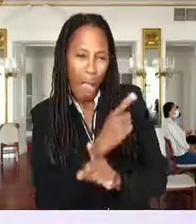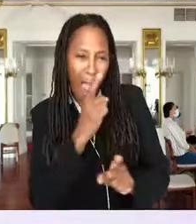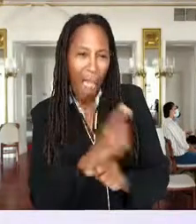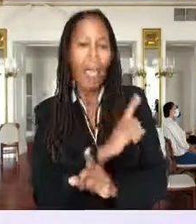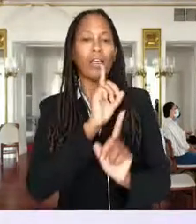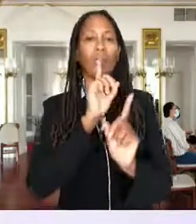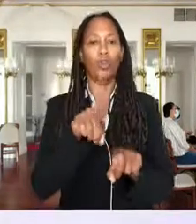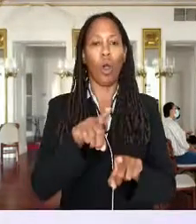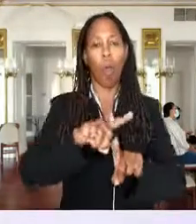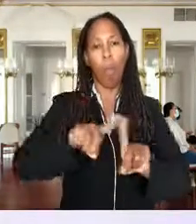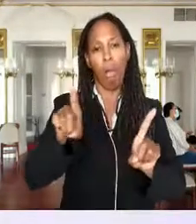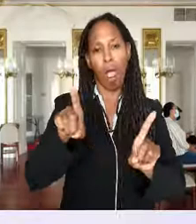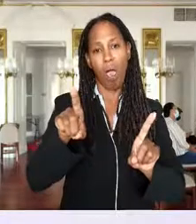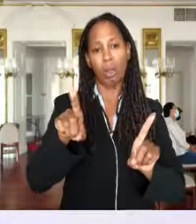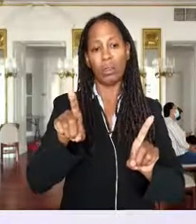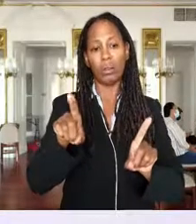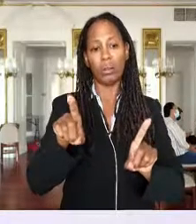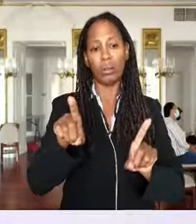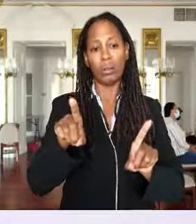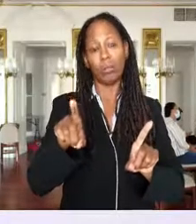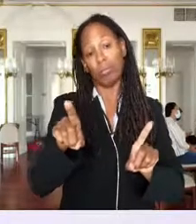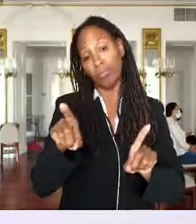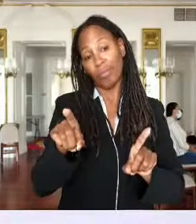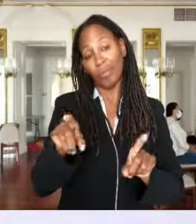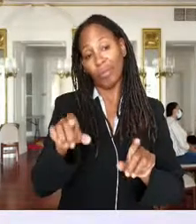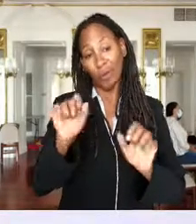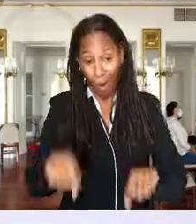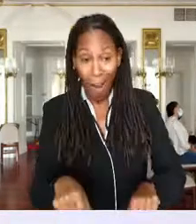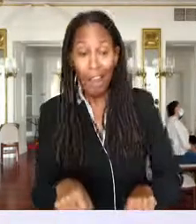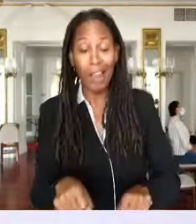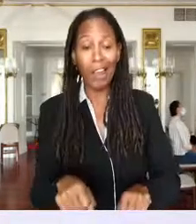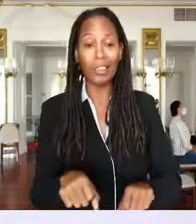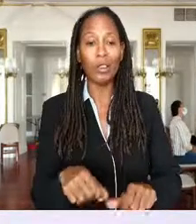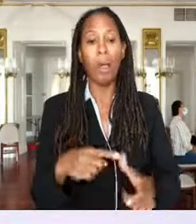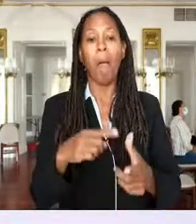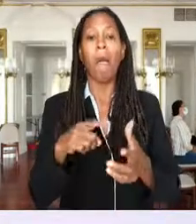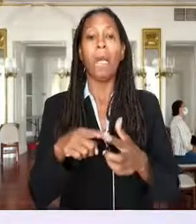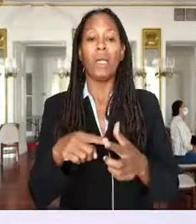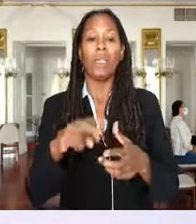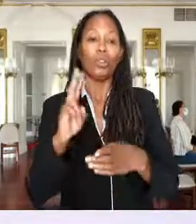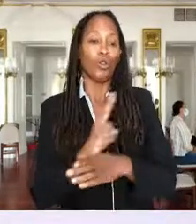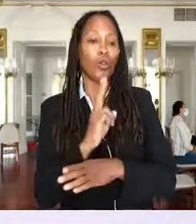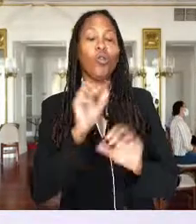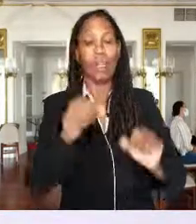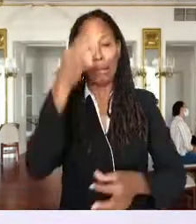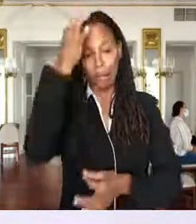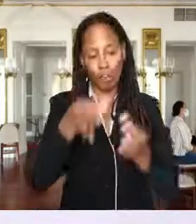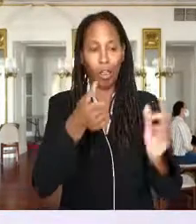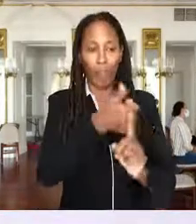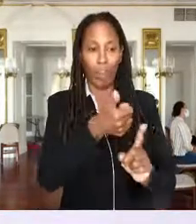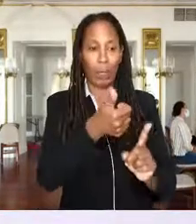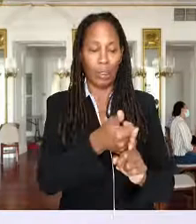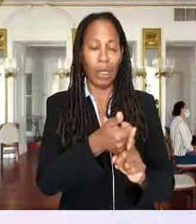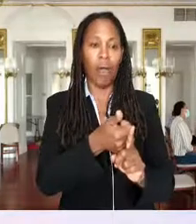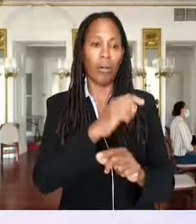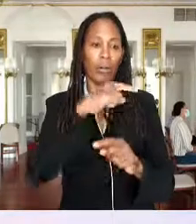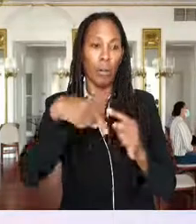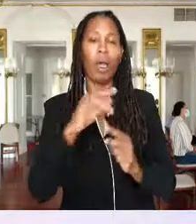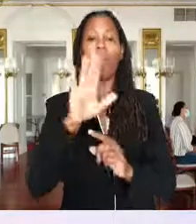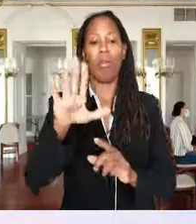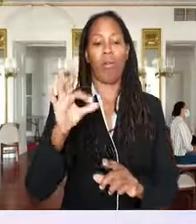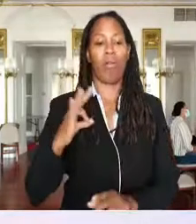university. It's a privilege, so they can make those type of decisions and what is best for their faculty and staff and students.